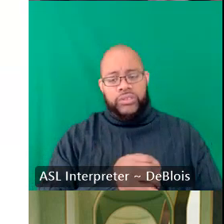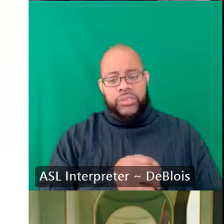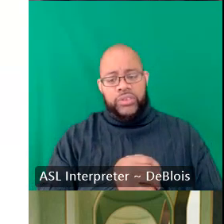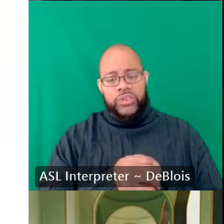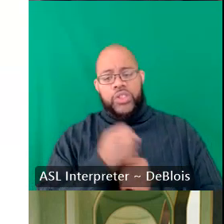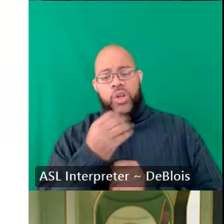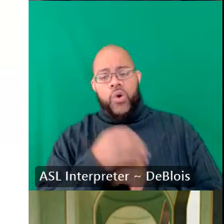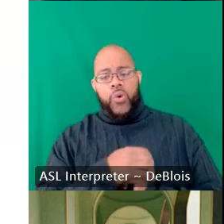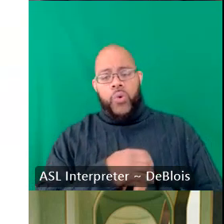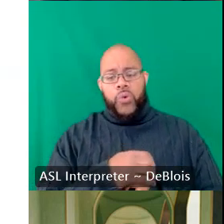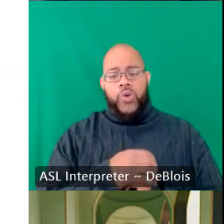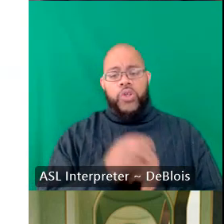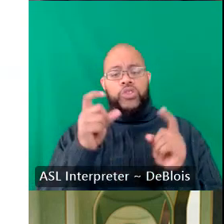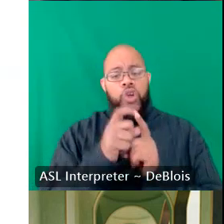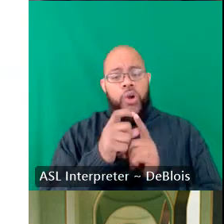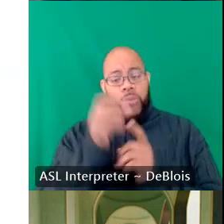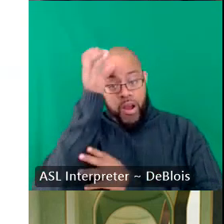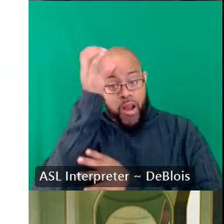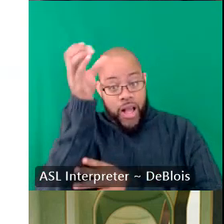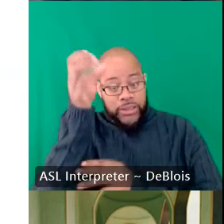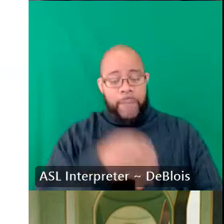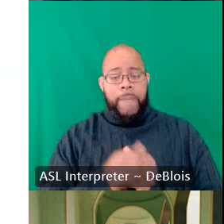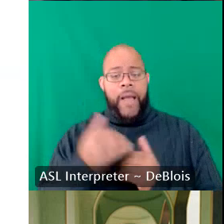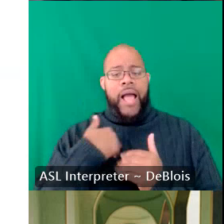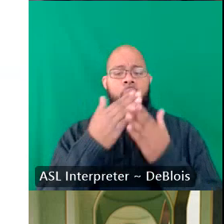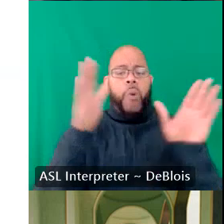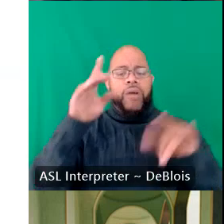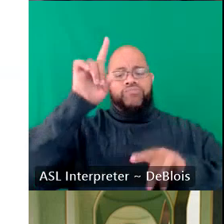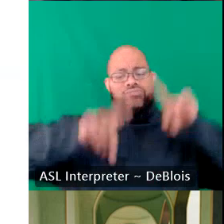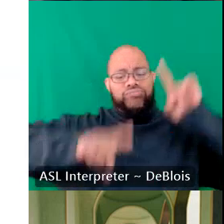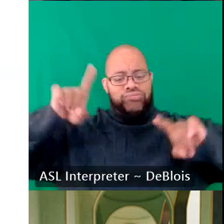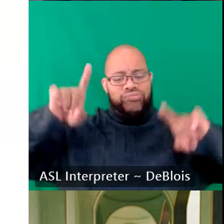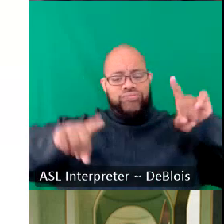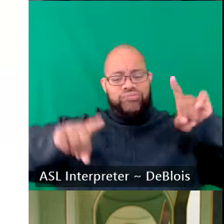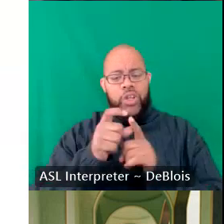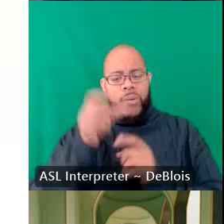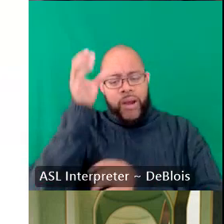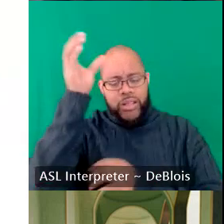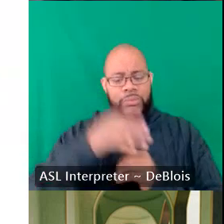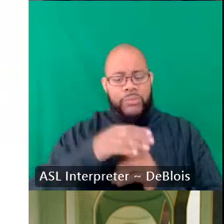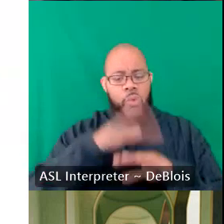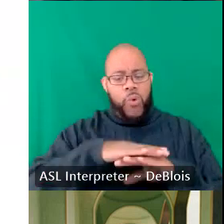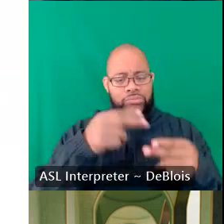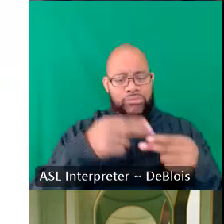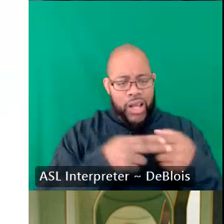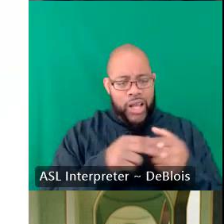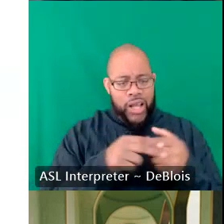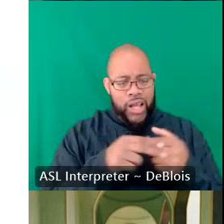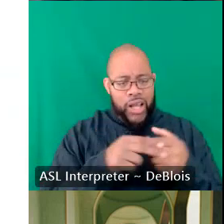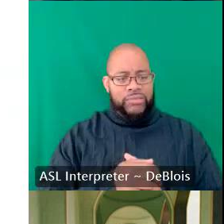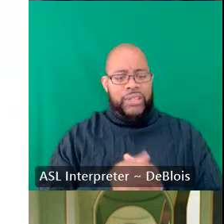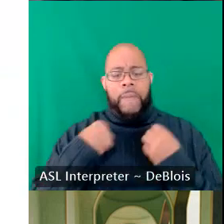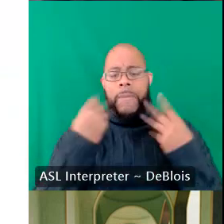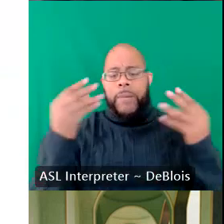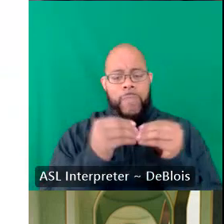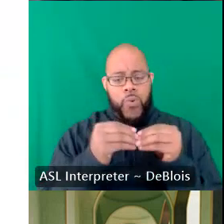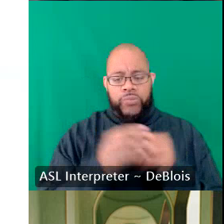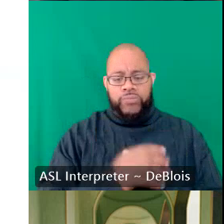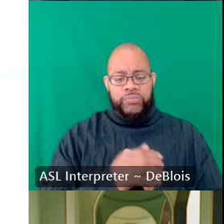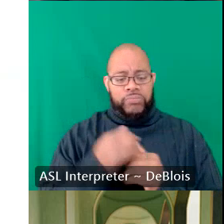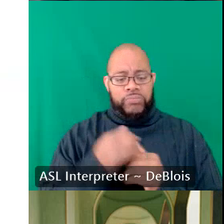So terms and concepts, there's a wide variety of terms and concepts on this slide. There are many more, as noted